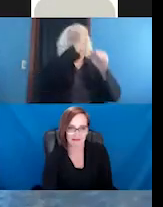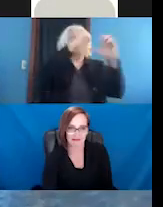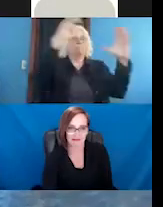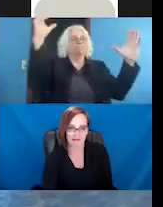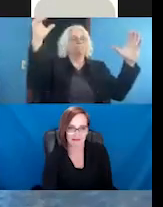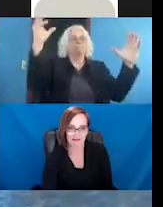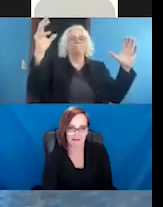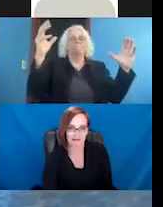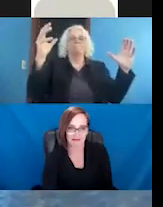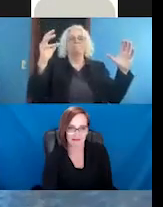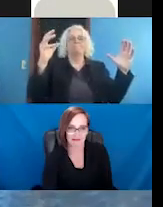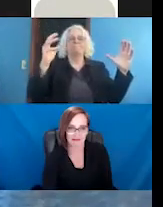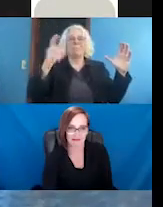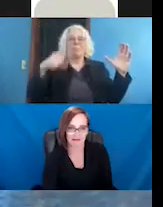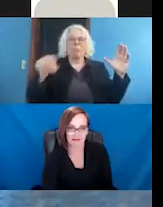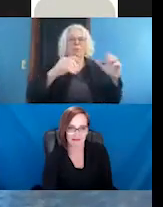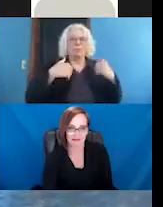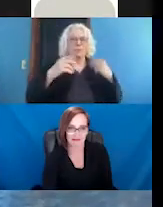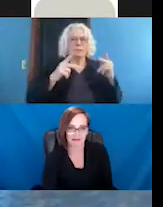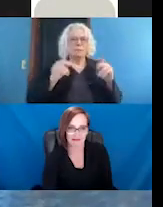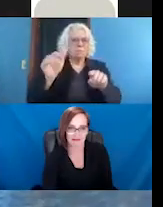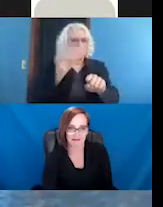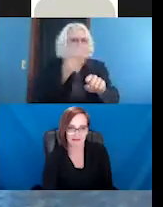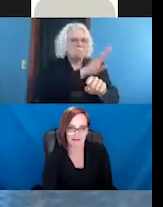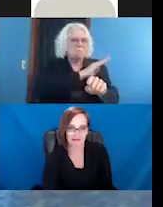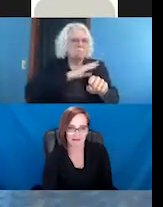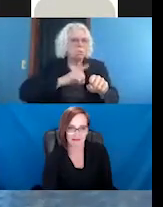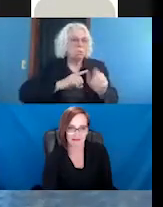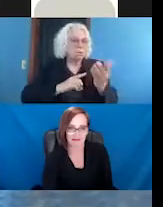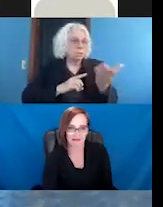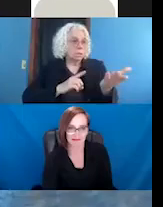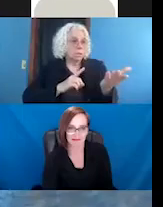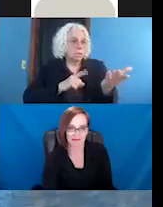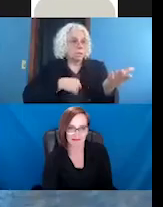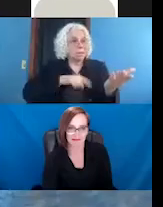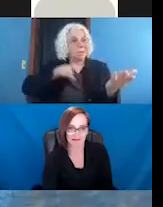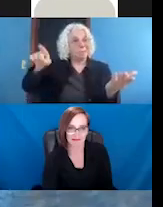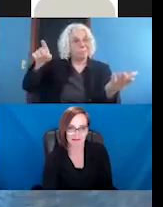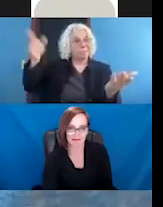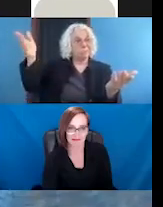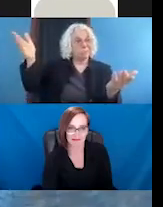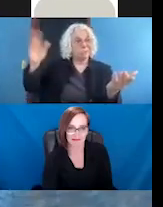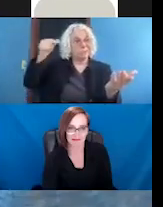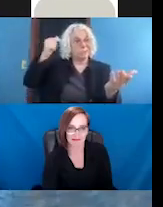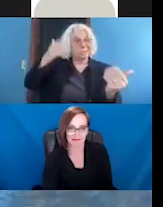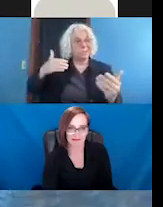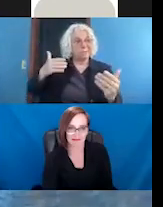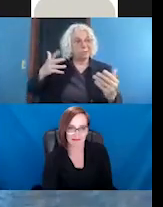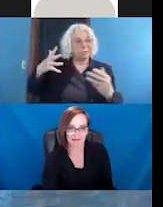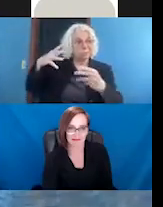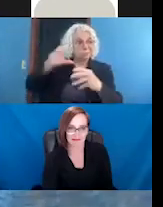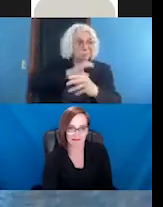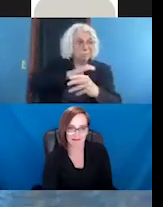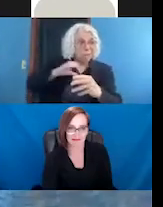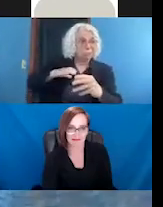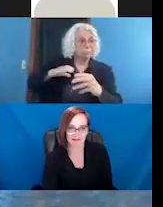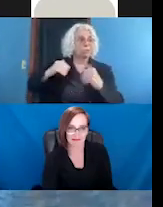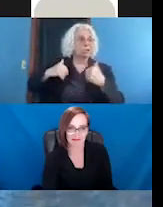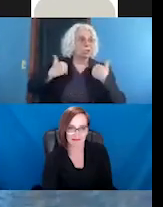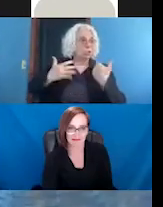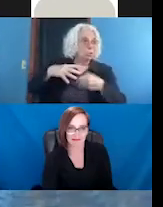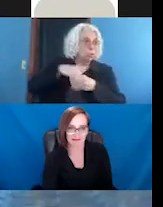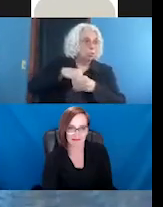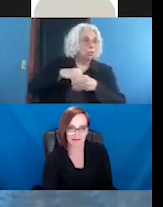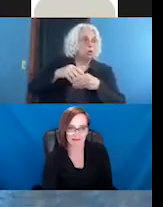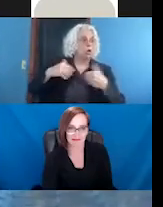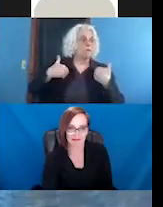on our board, young people we connected with, hey, I'm talking to this Governor's Council about youth engagement, youth leadership, youth in the workforce. And they say,